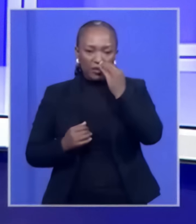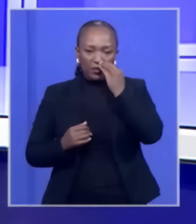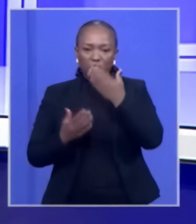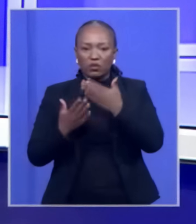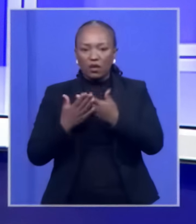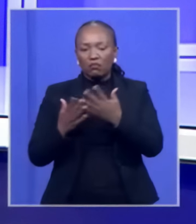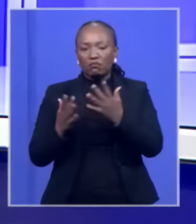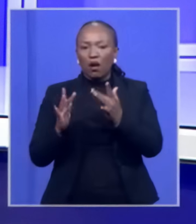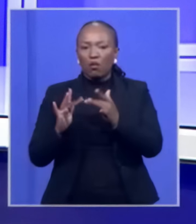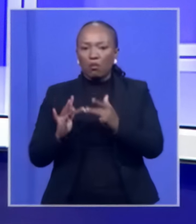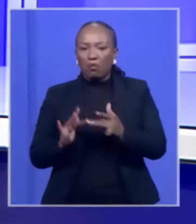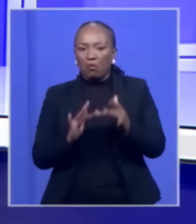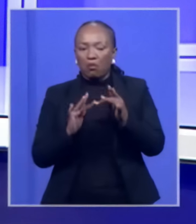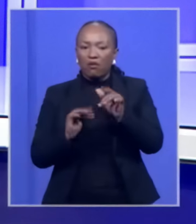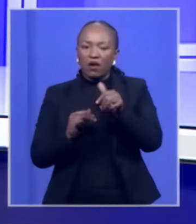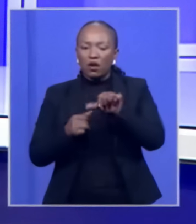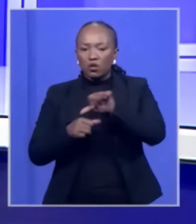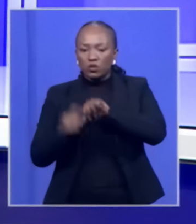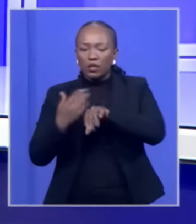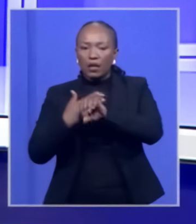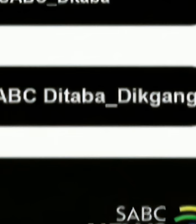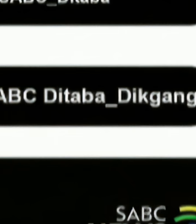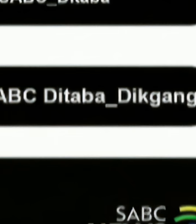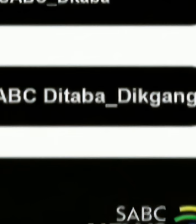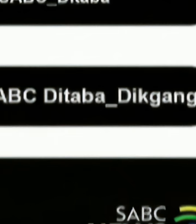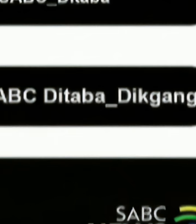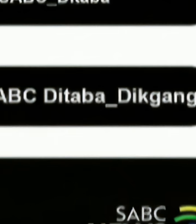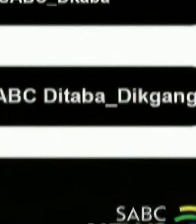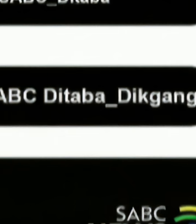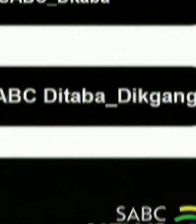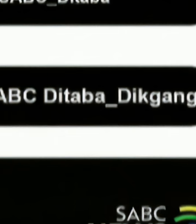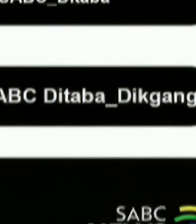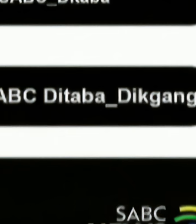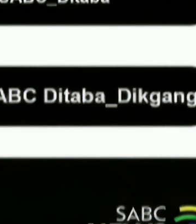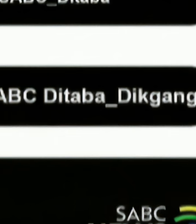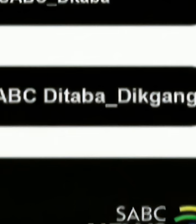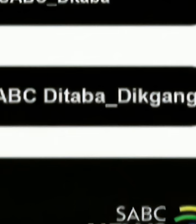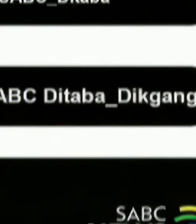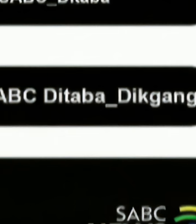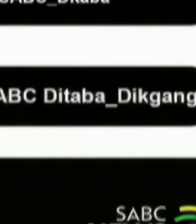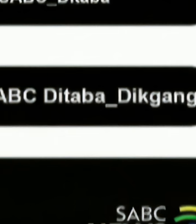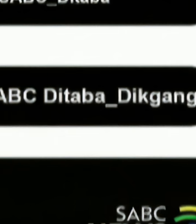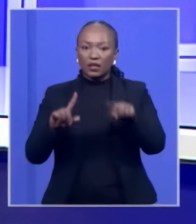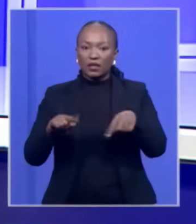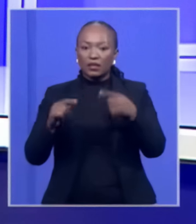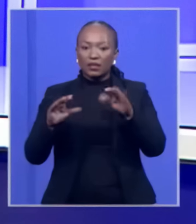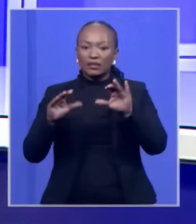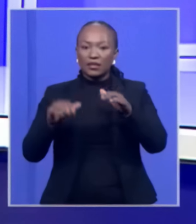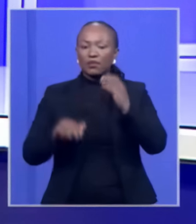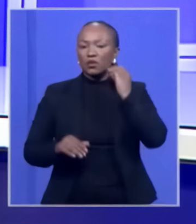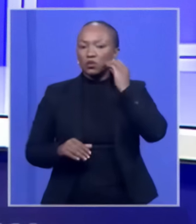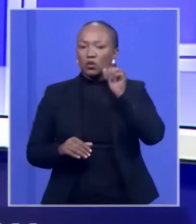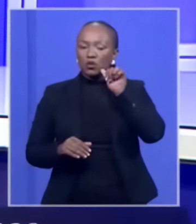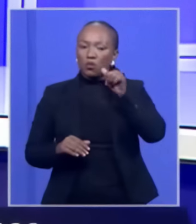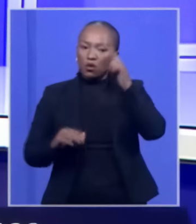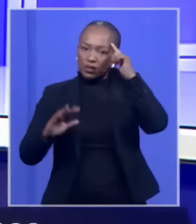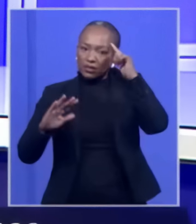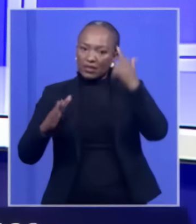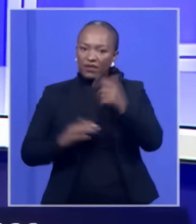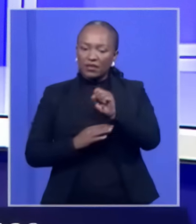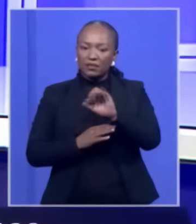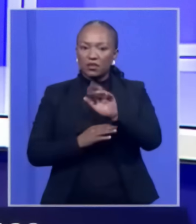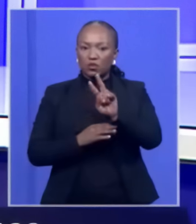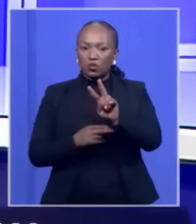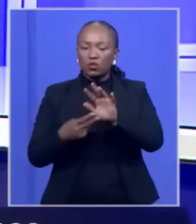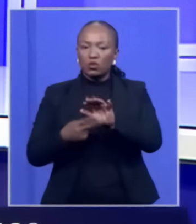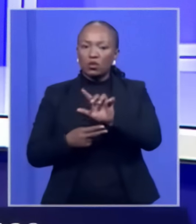hwetšagala go marangrang a dikgokagano fao le ka kgatha go tema gona ba setlhopha sa ditaba tša Sesotho ba tla lefa tšona ka iri ya bošupa mo go SABC 2 le